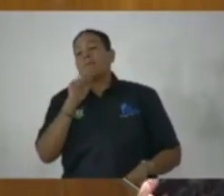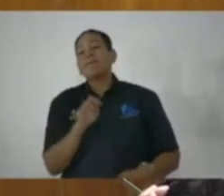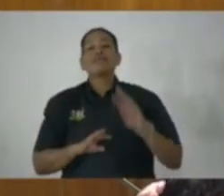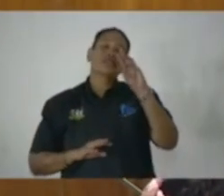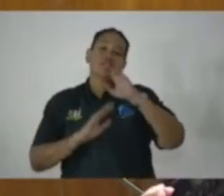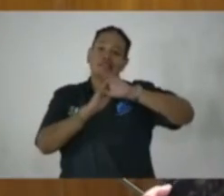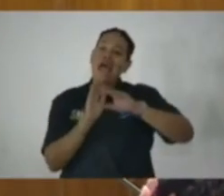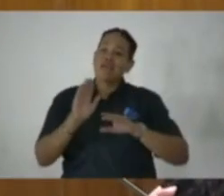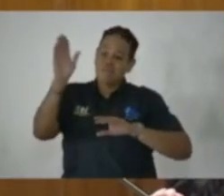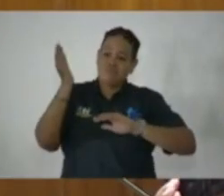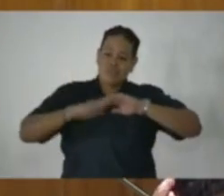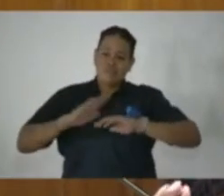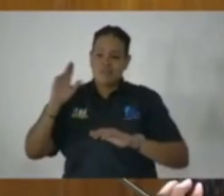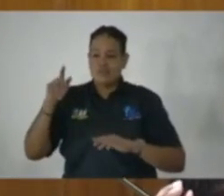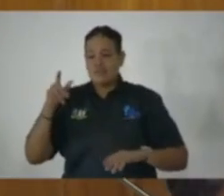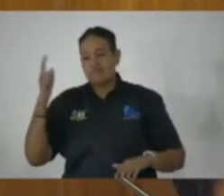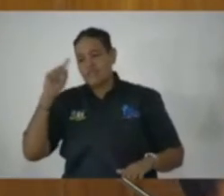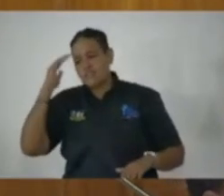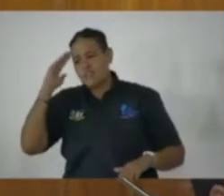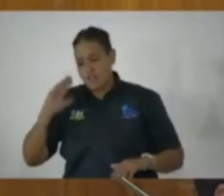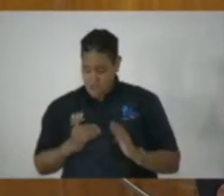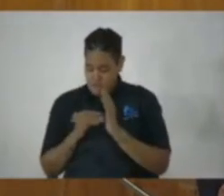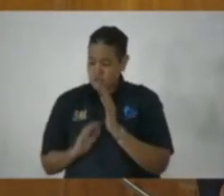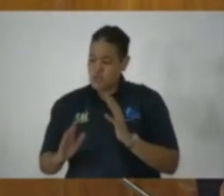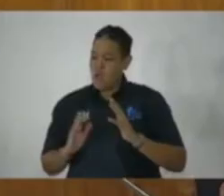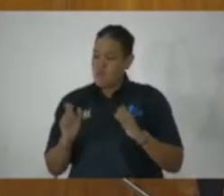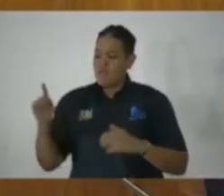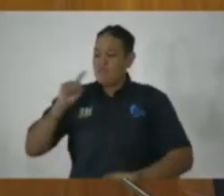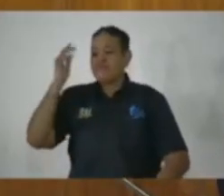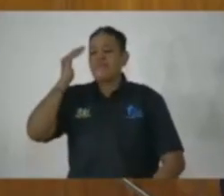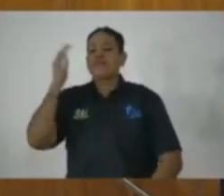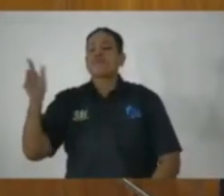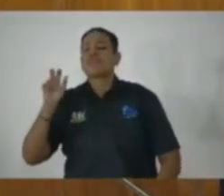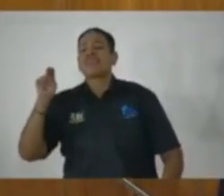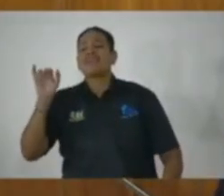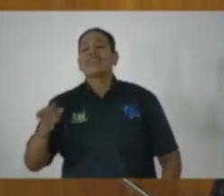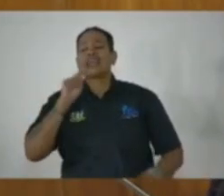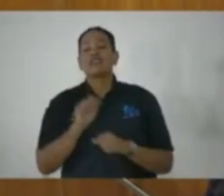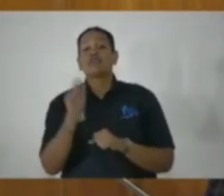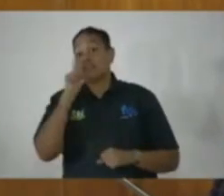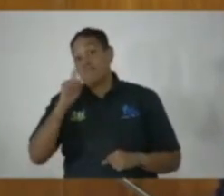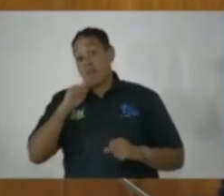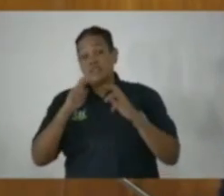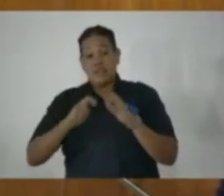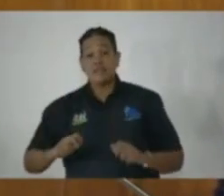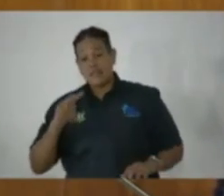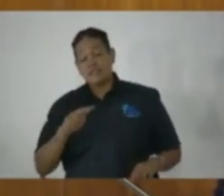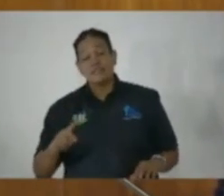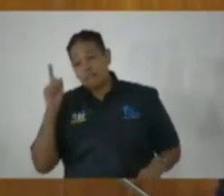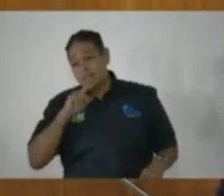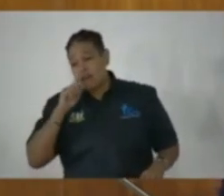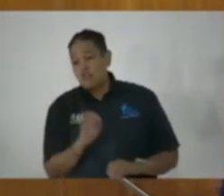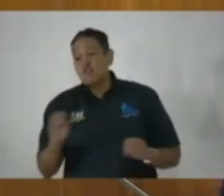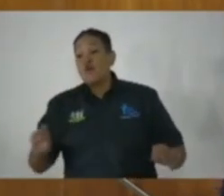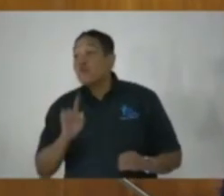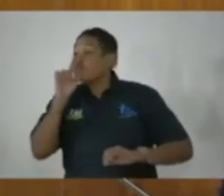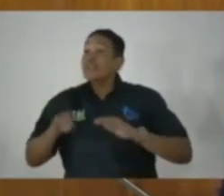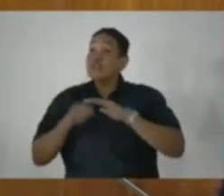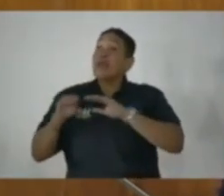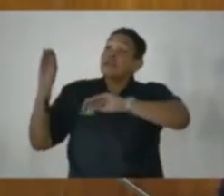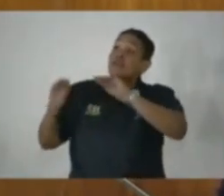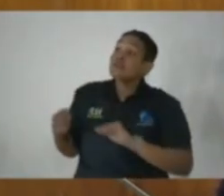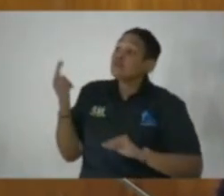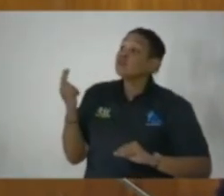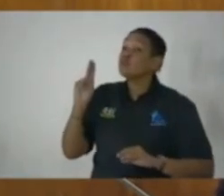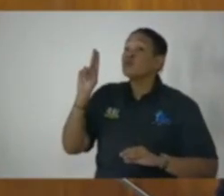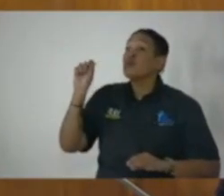United States. However, for the knowledge of our students, I'd like them to know that even that was a false analysis. There was no real basis to utilize